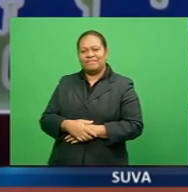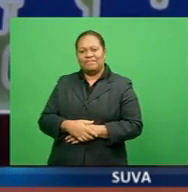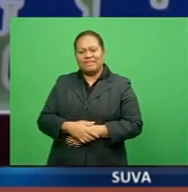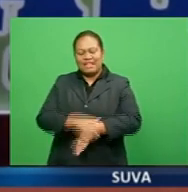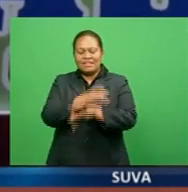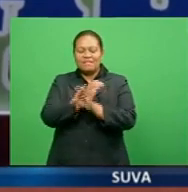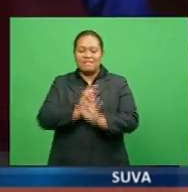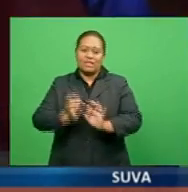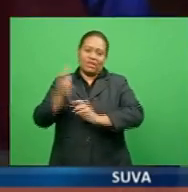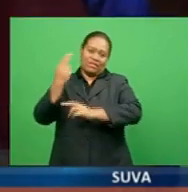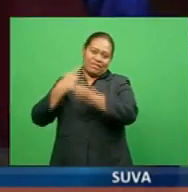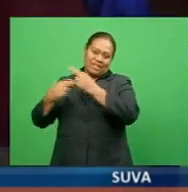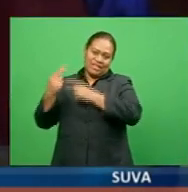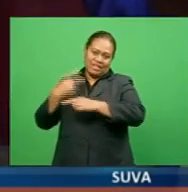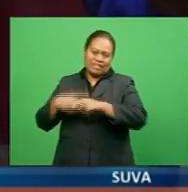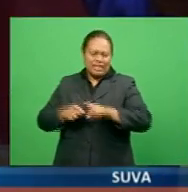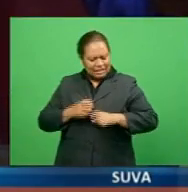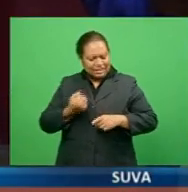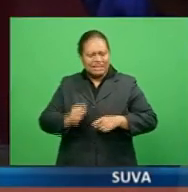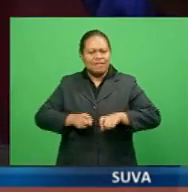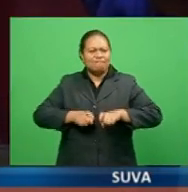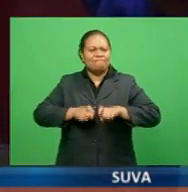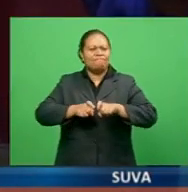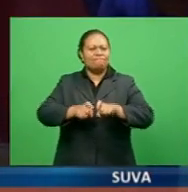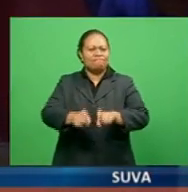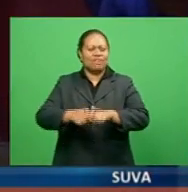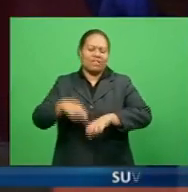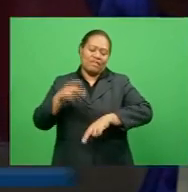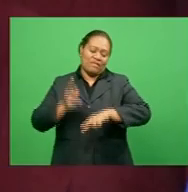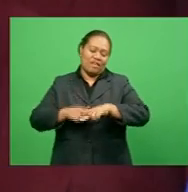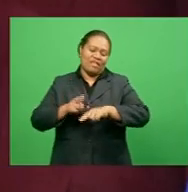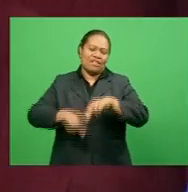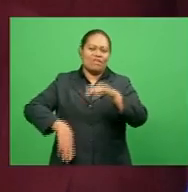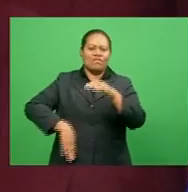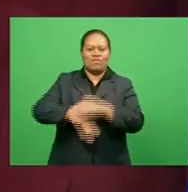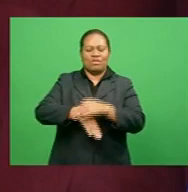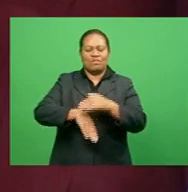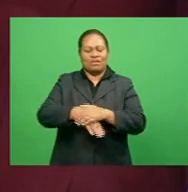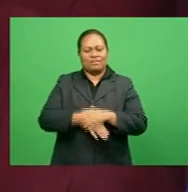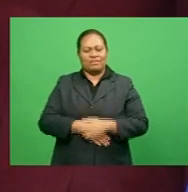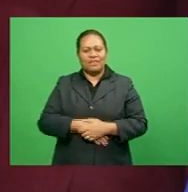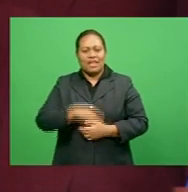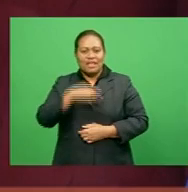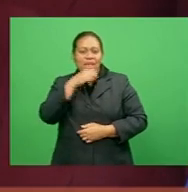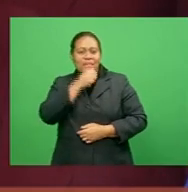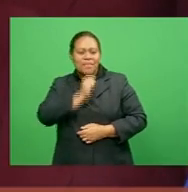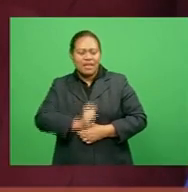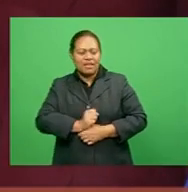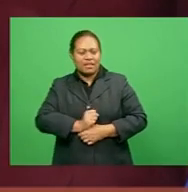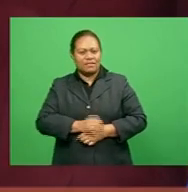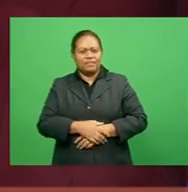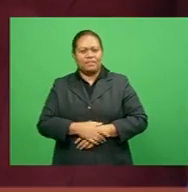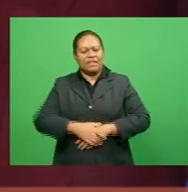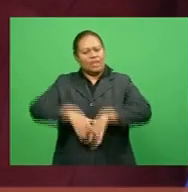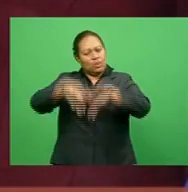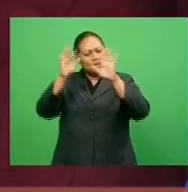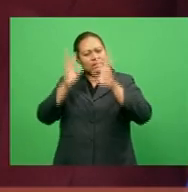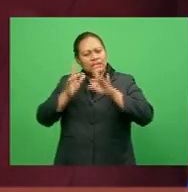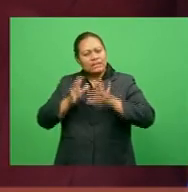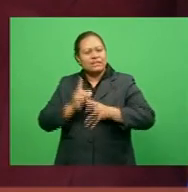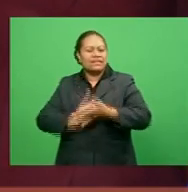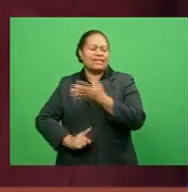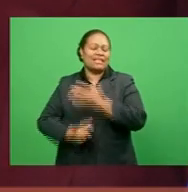history that remains with a man regarded as the father of Nasinu football. It was one of the rainy days